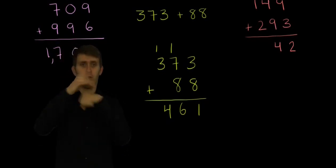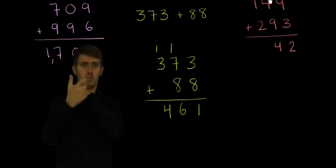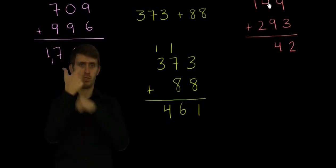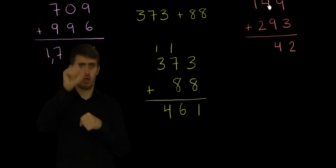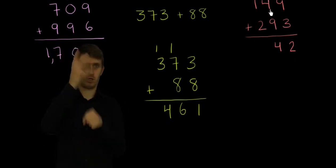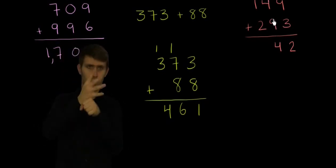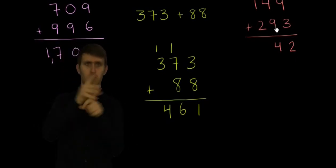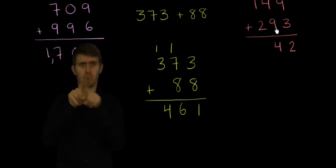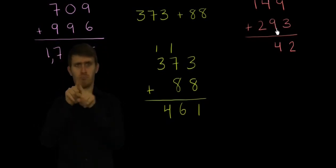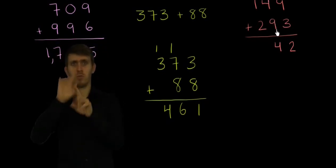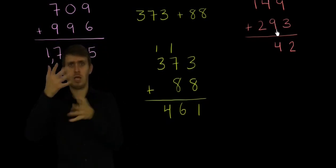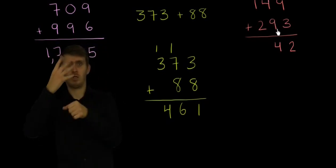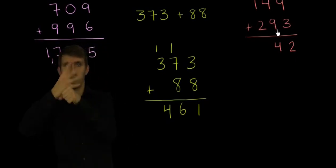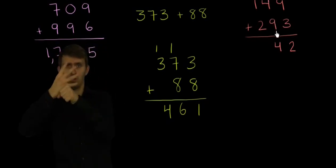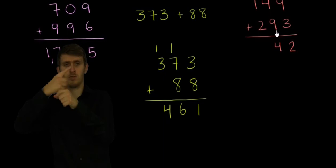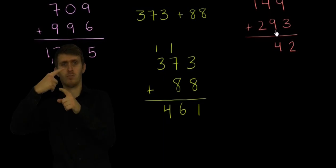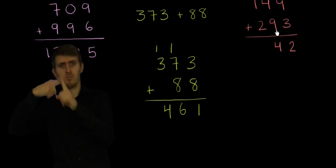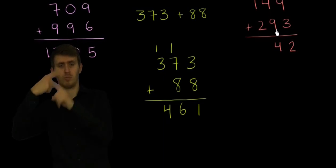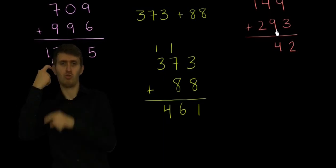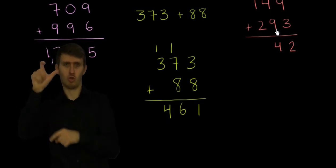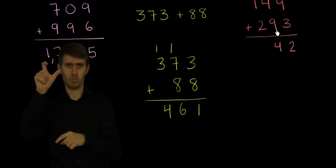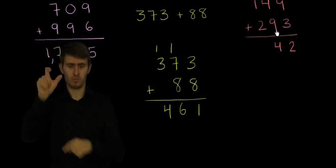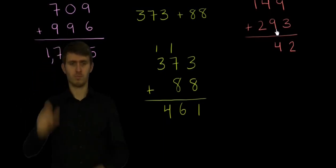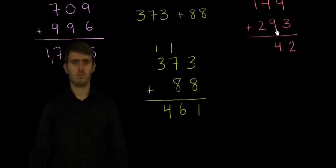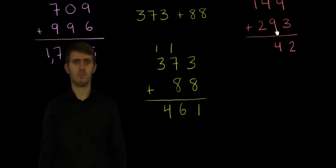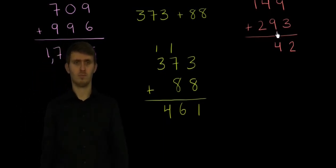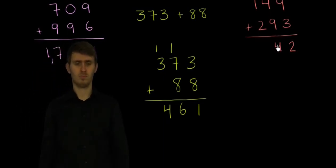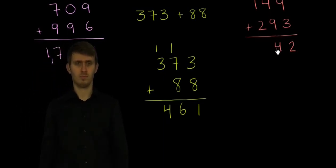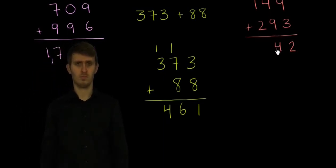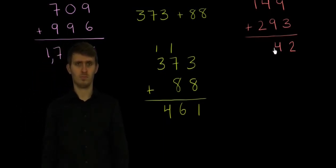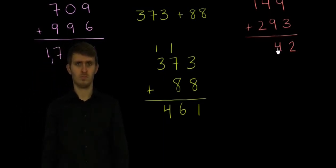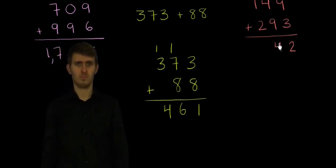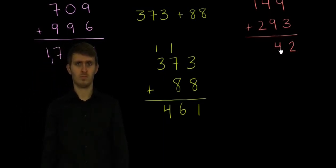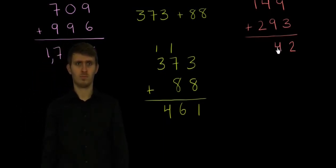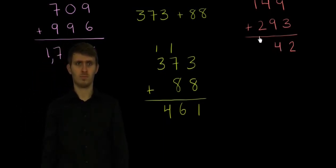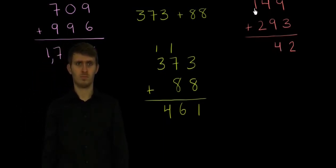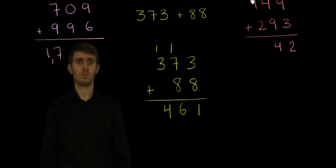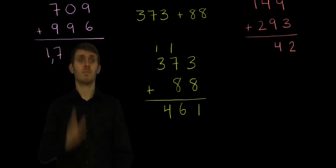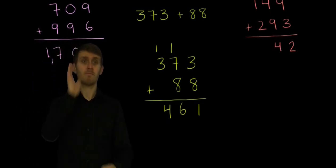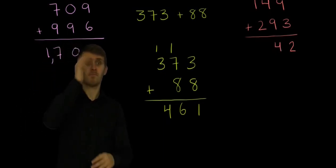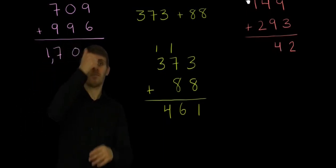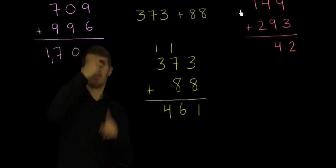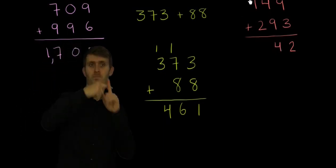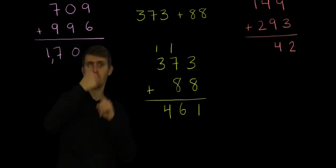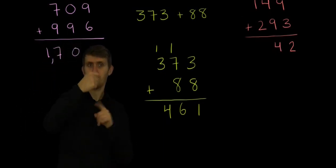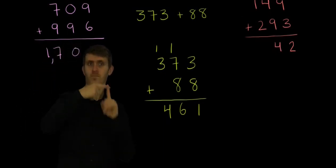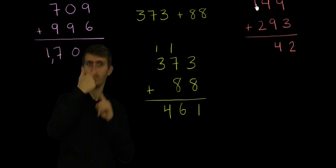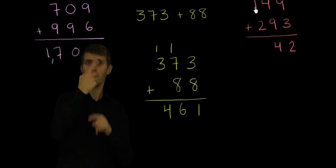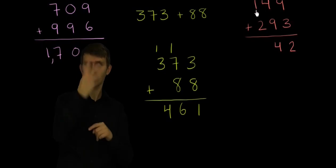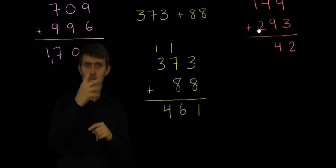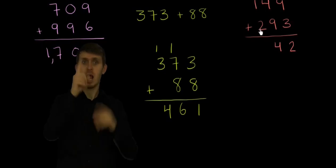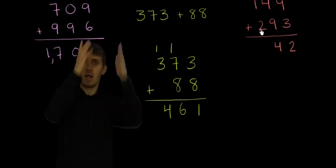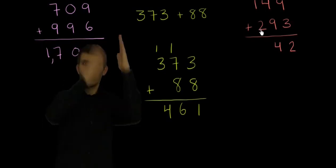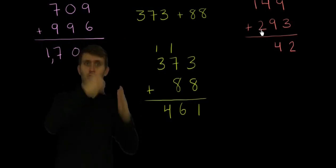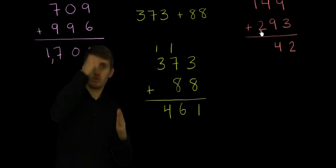actually 10 plus 40 plus 90, which is 140, which is the same thing as 40 plus 100. And then 1